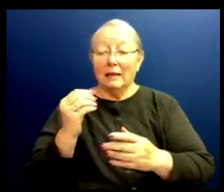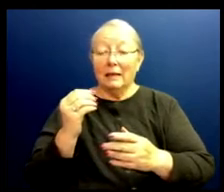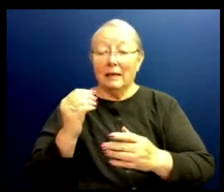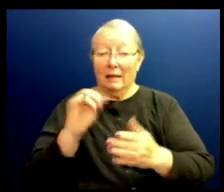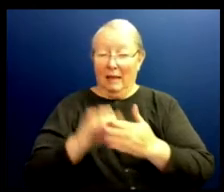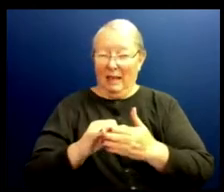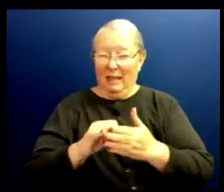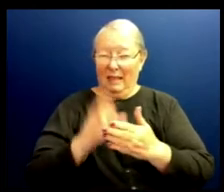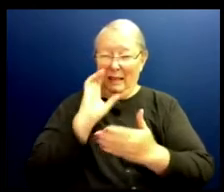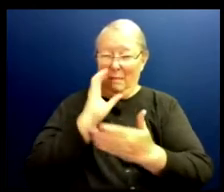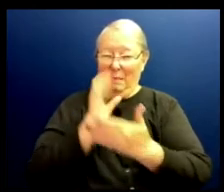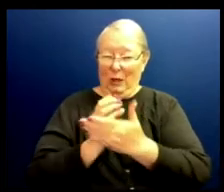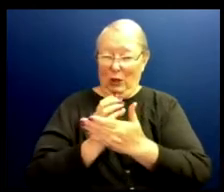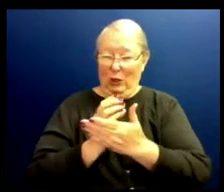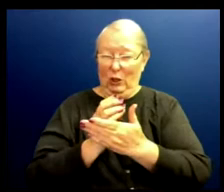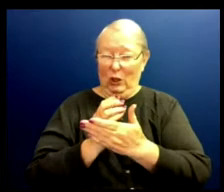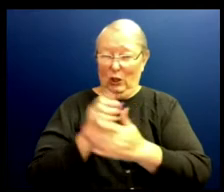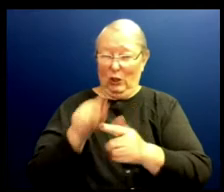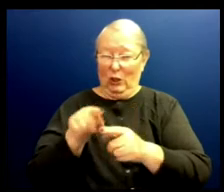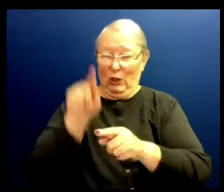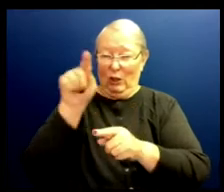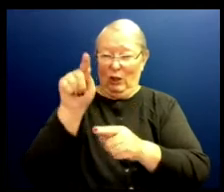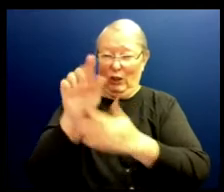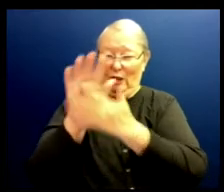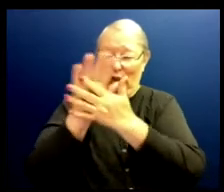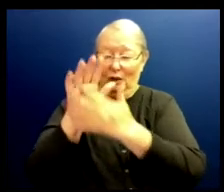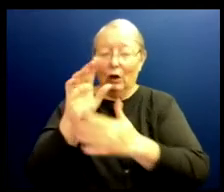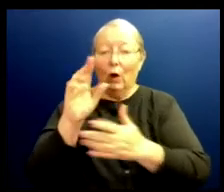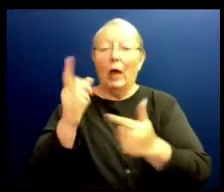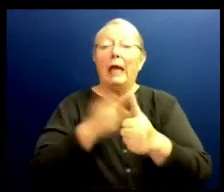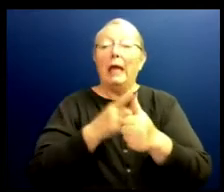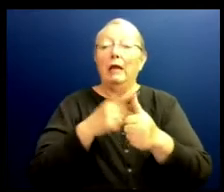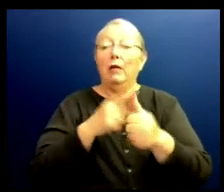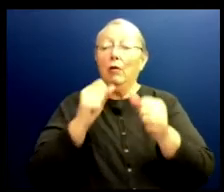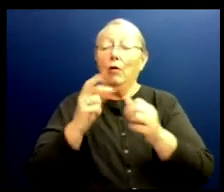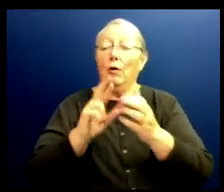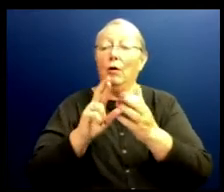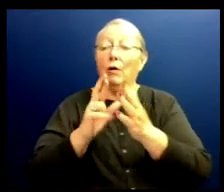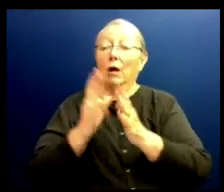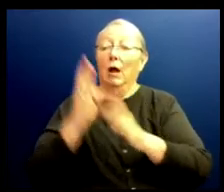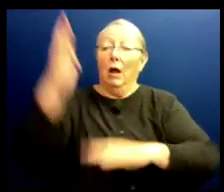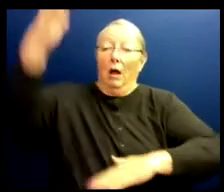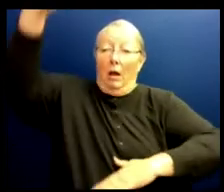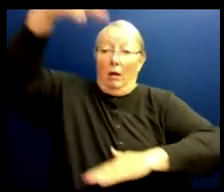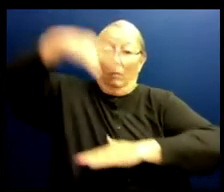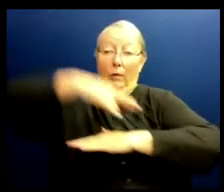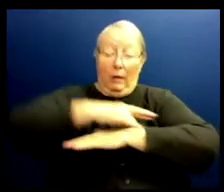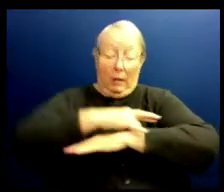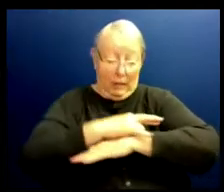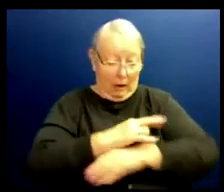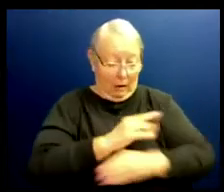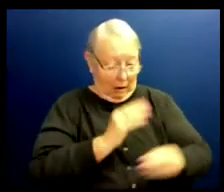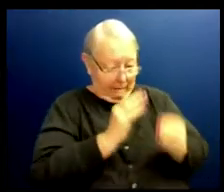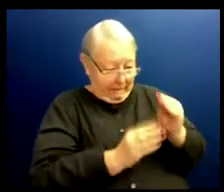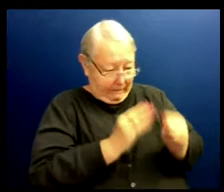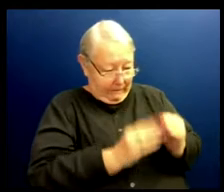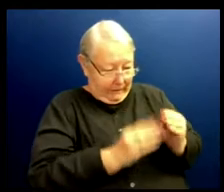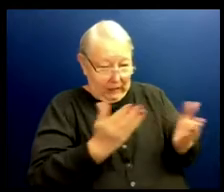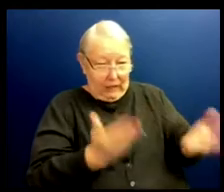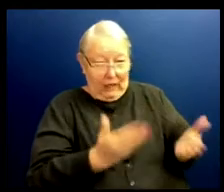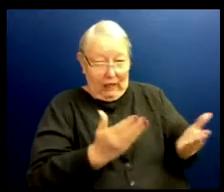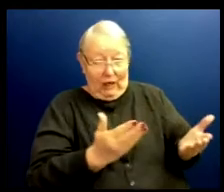there. So you could either bring it down and rework the mirror, which we realized